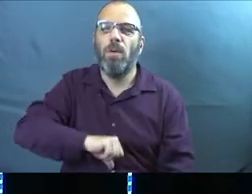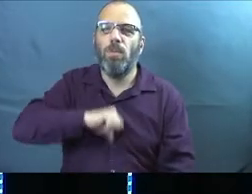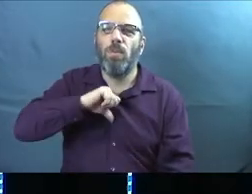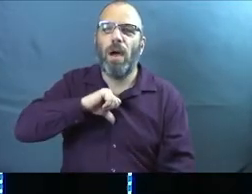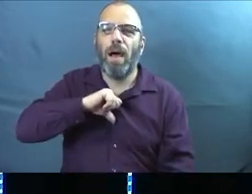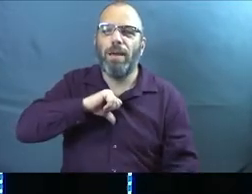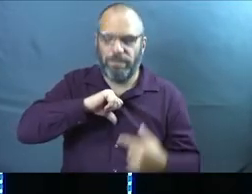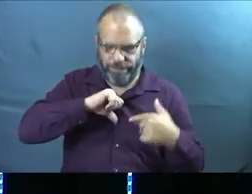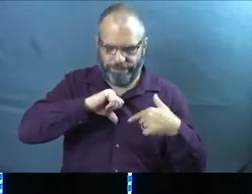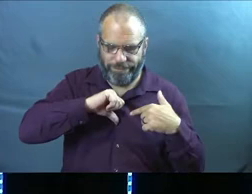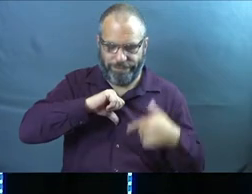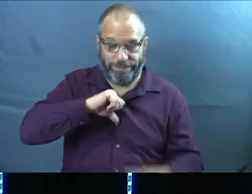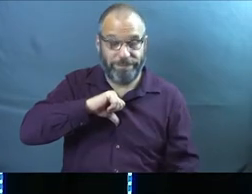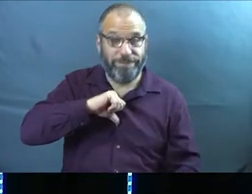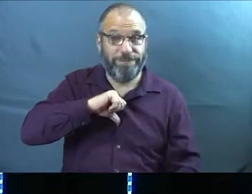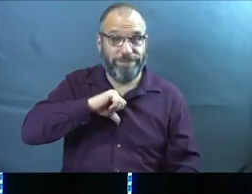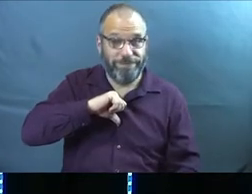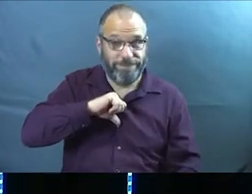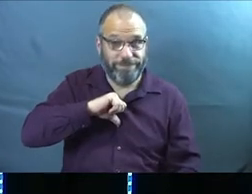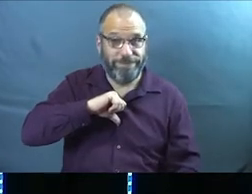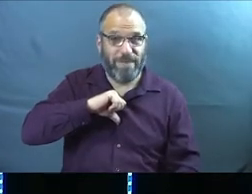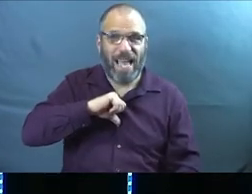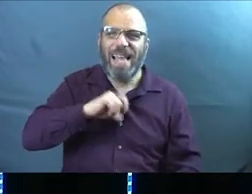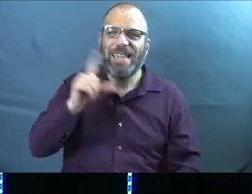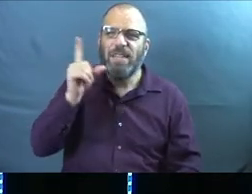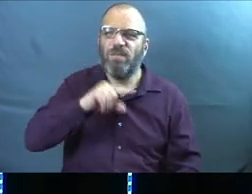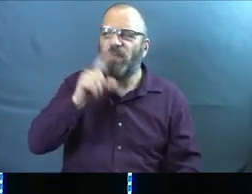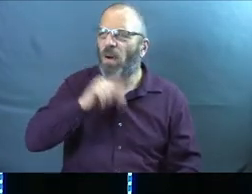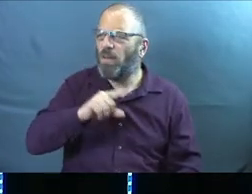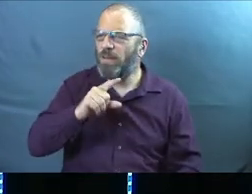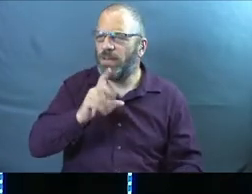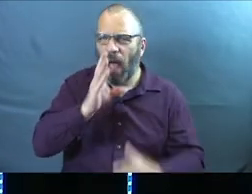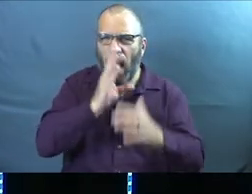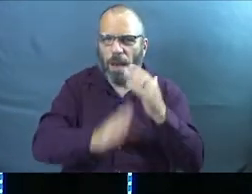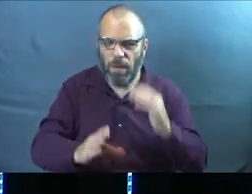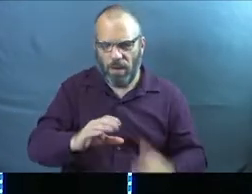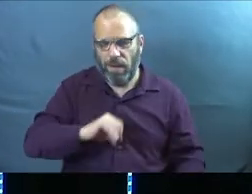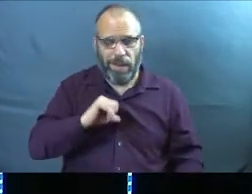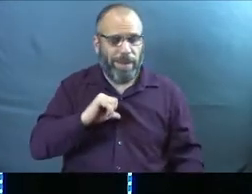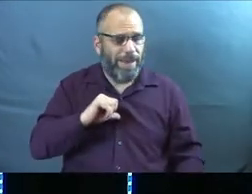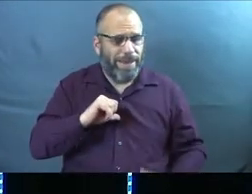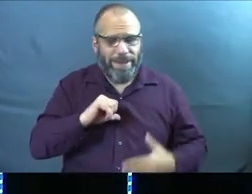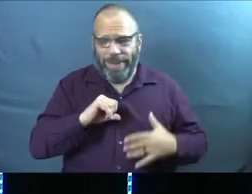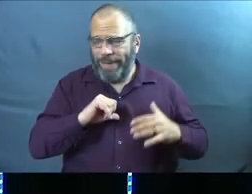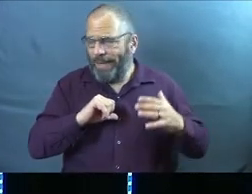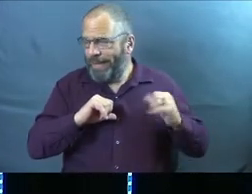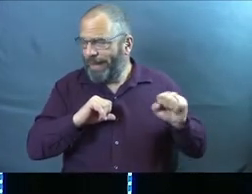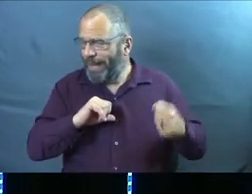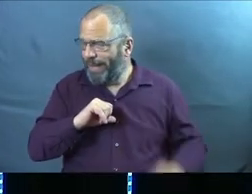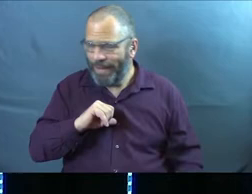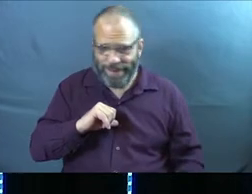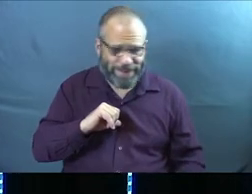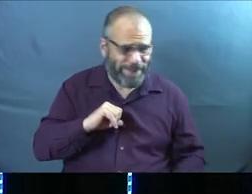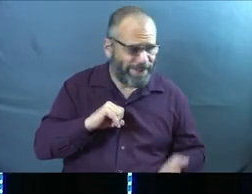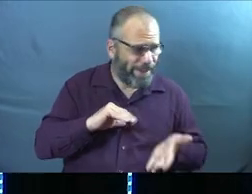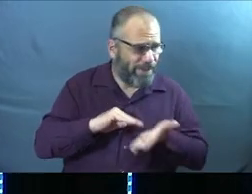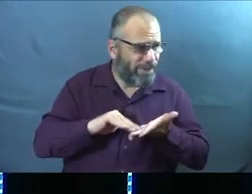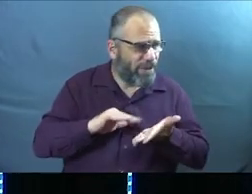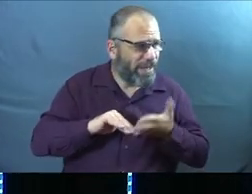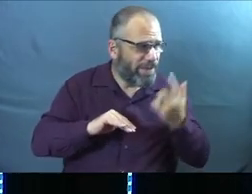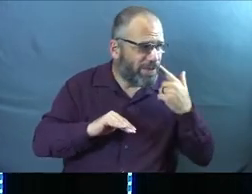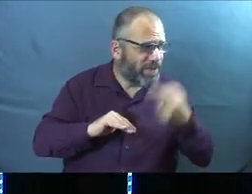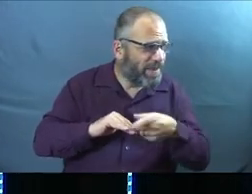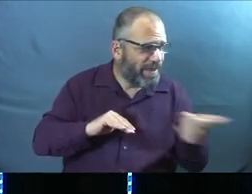Because there's a part of you, and this is this false nobility thing. There's a part of you that says, yeah, forgiveness is for other